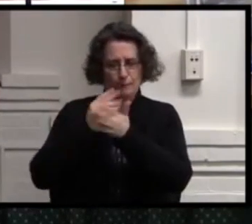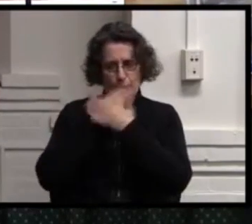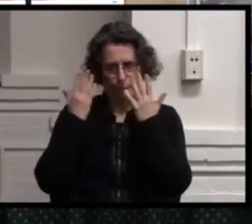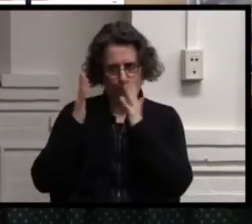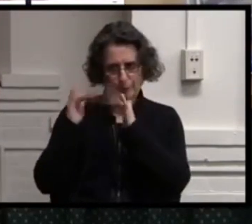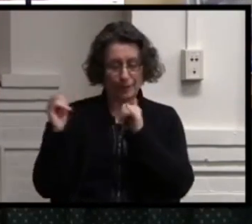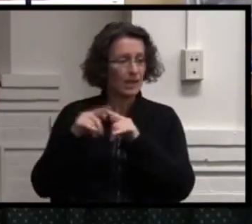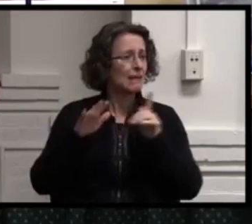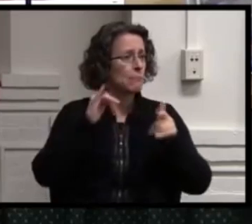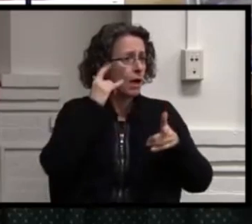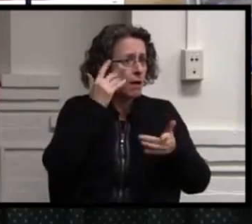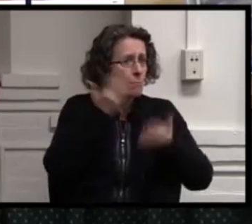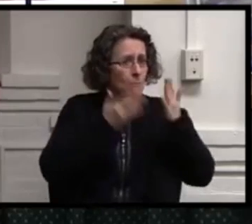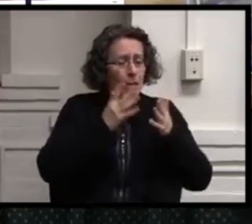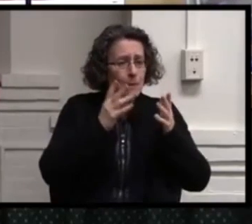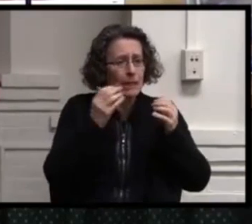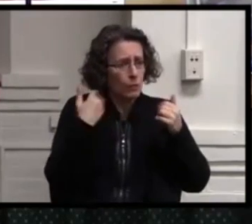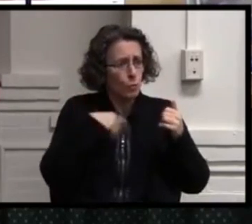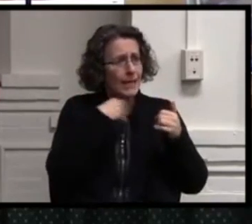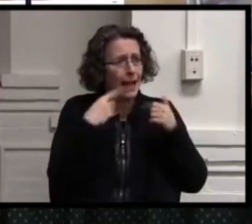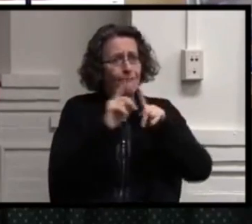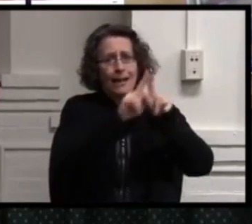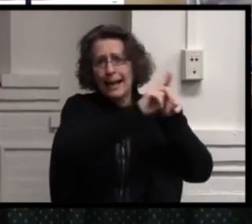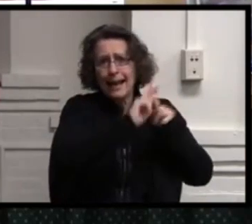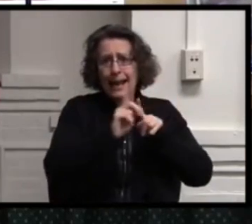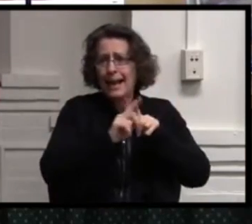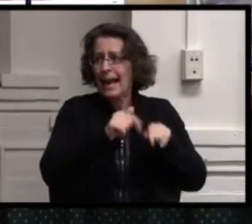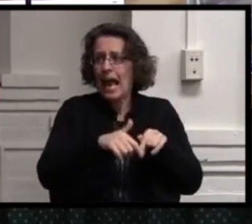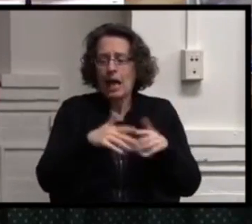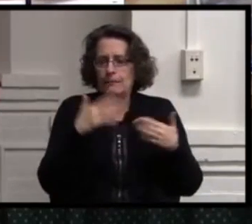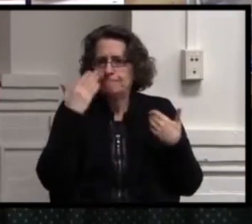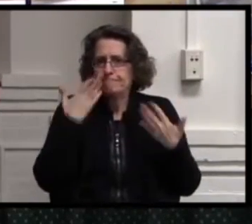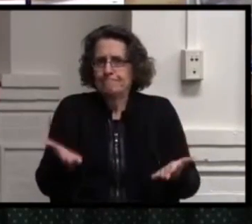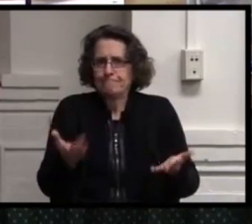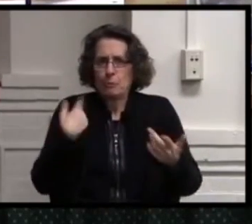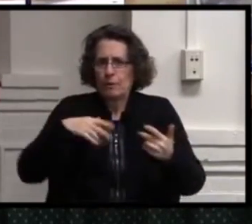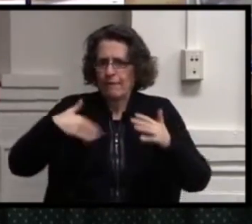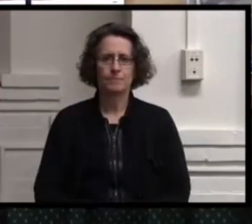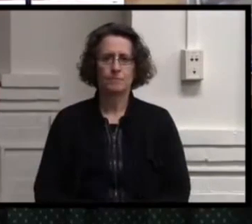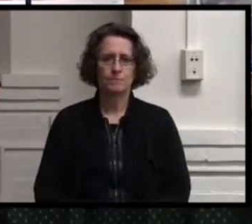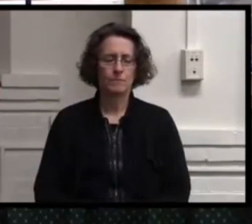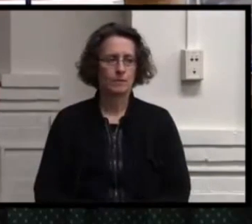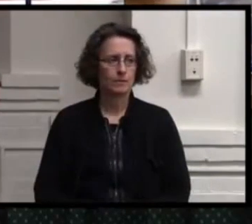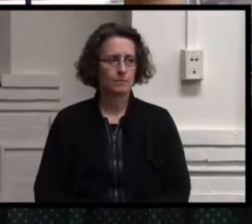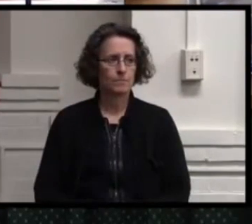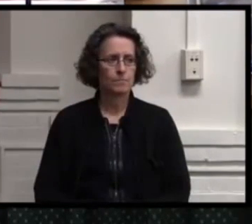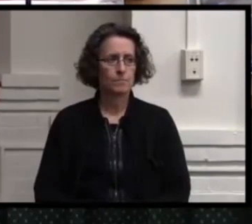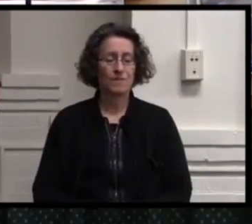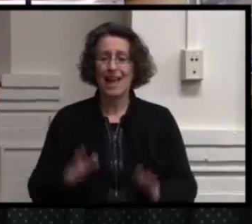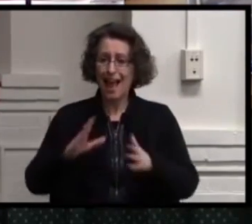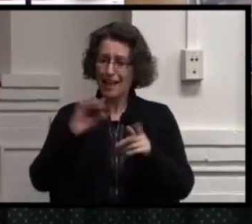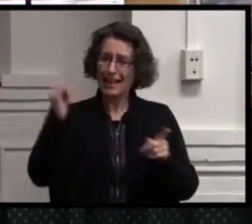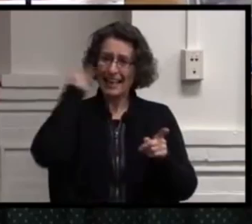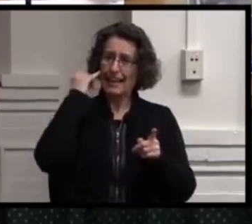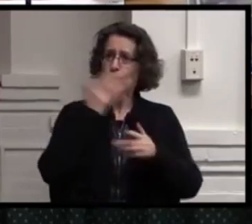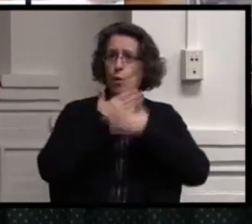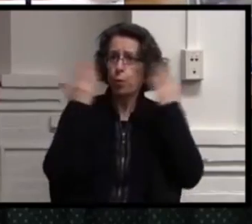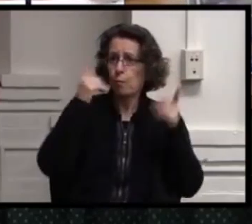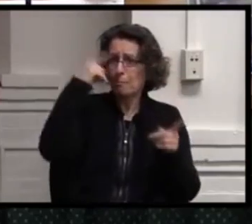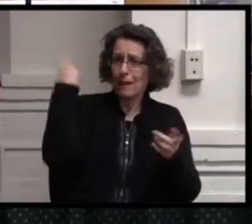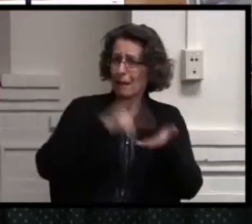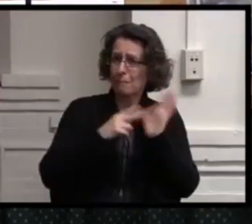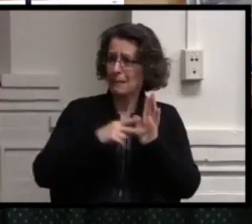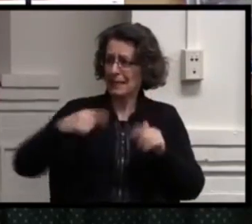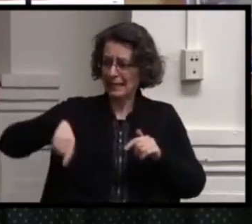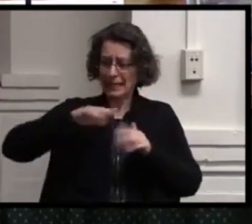a town. You understand what I'm saying? Yeah. I mean, I think you choose an